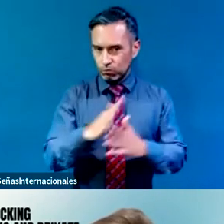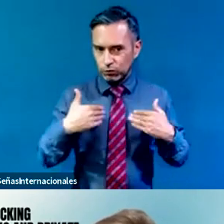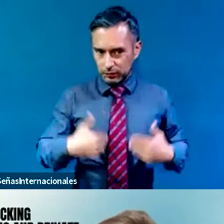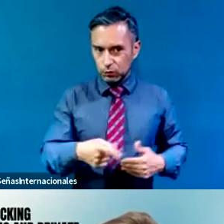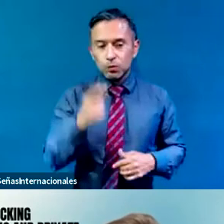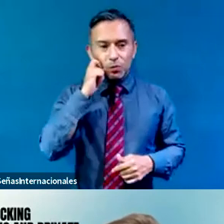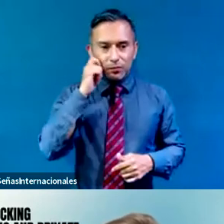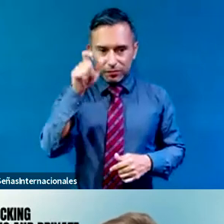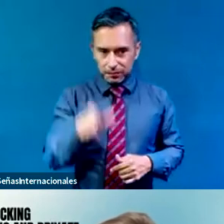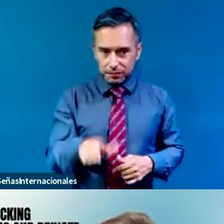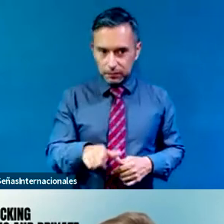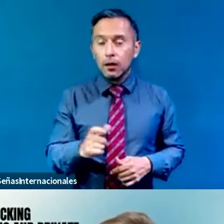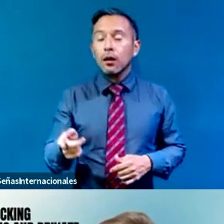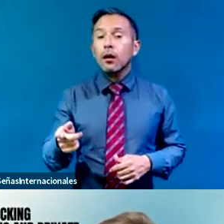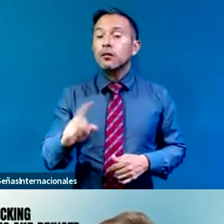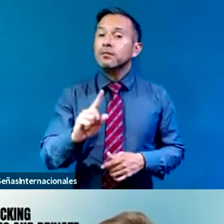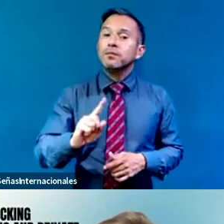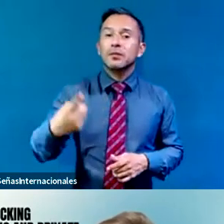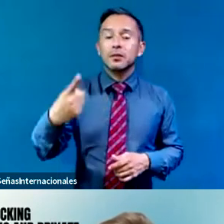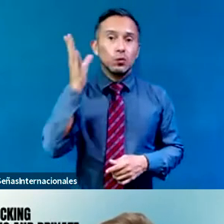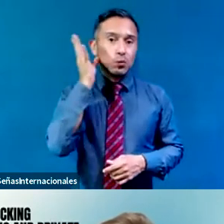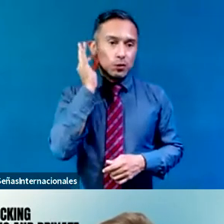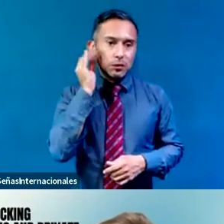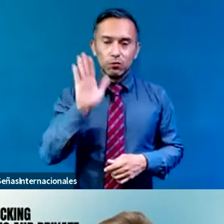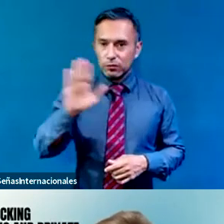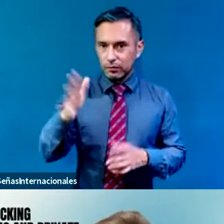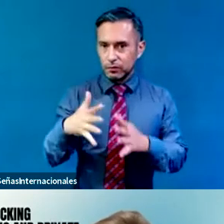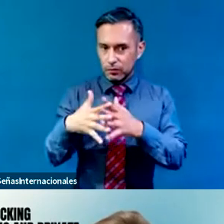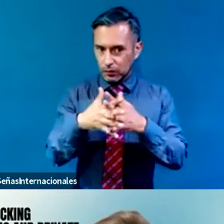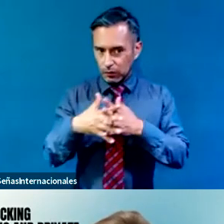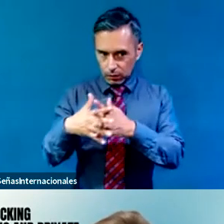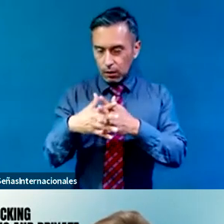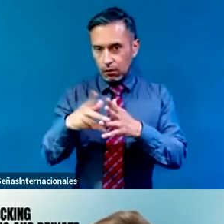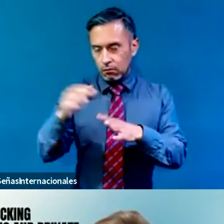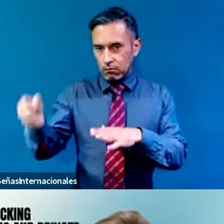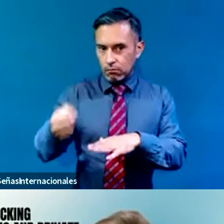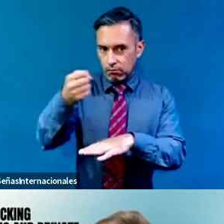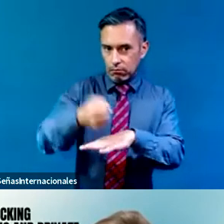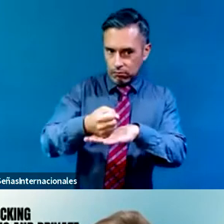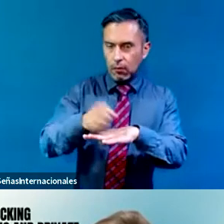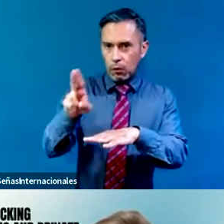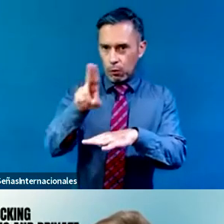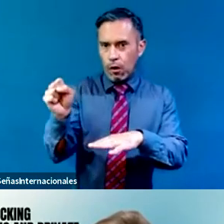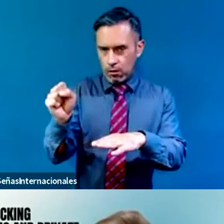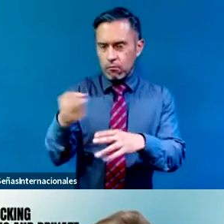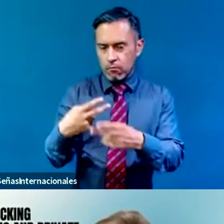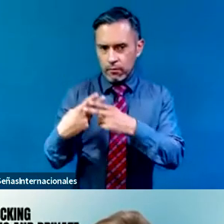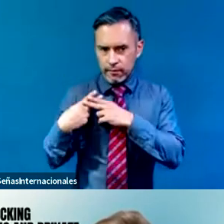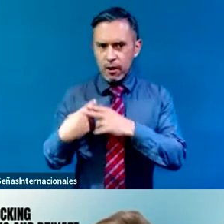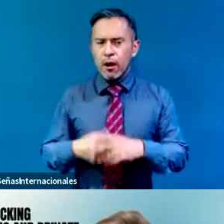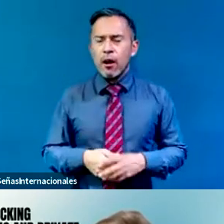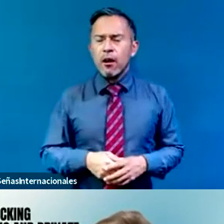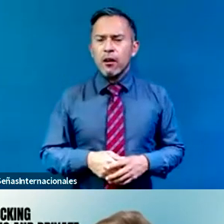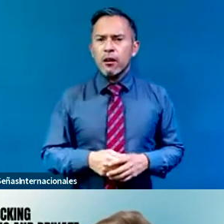bank. The honor will recognize and elevate the achievements of underrepresented women in business who have demonstrated a